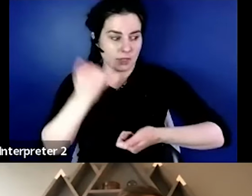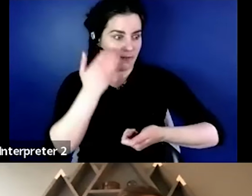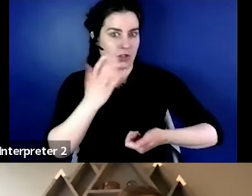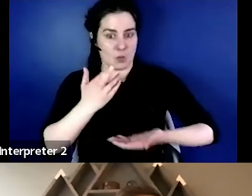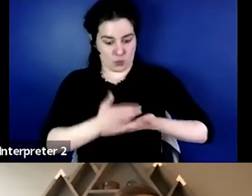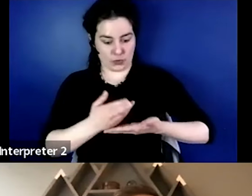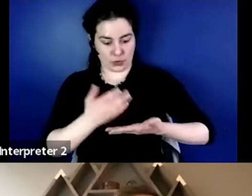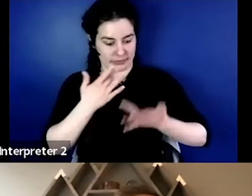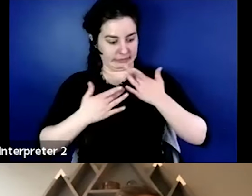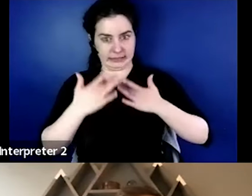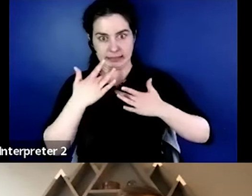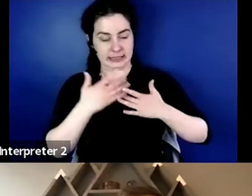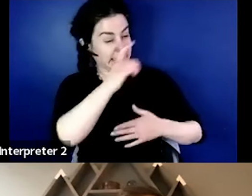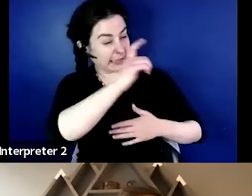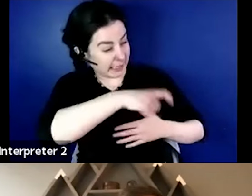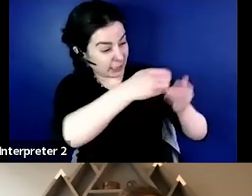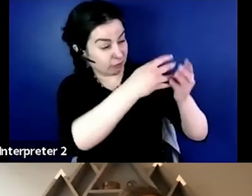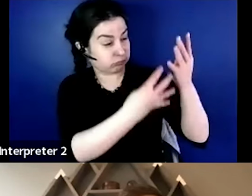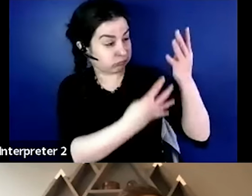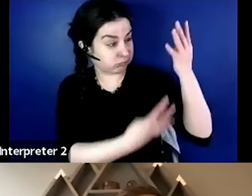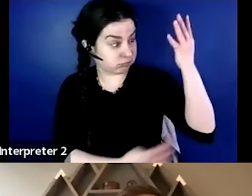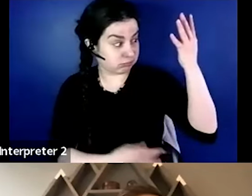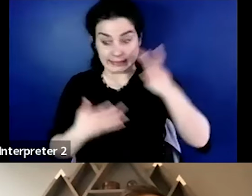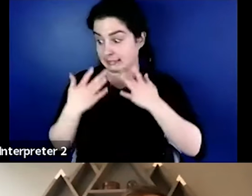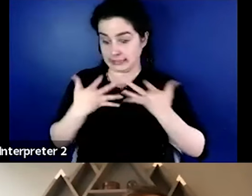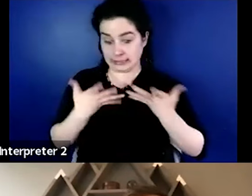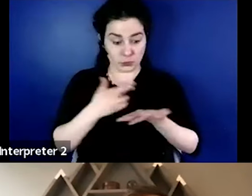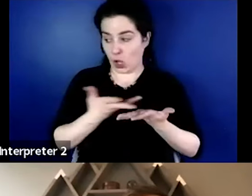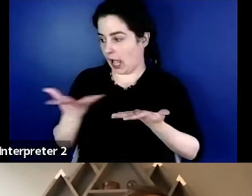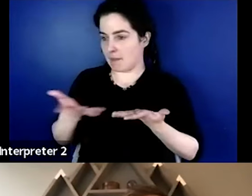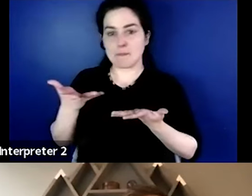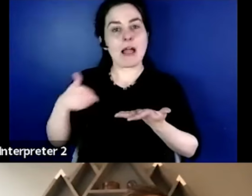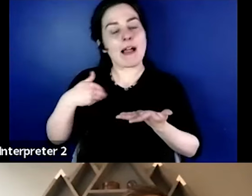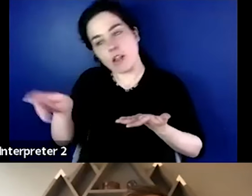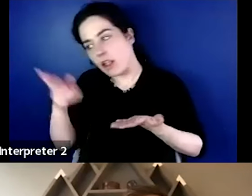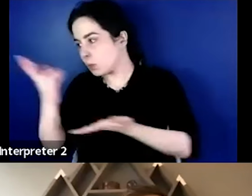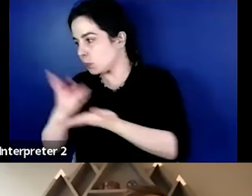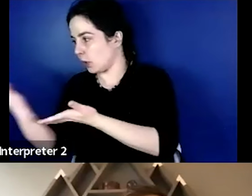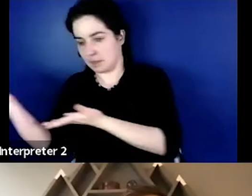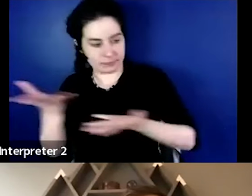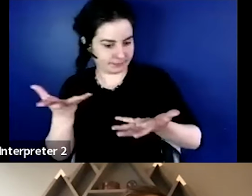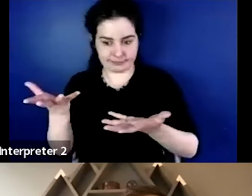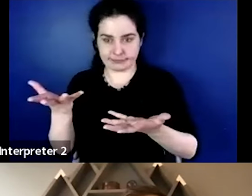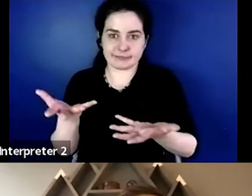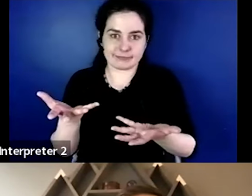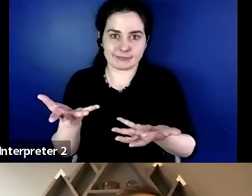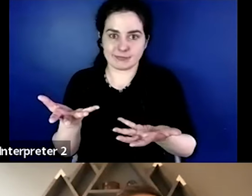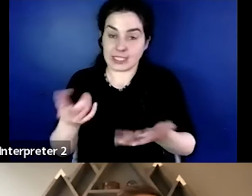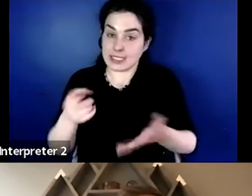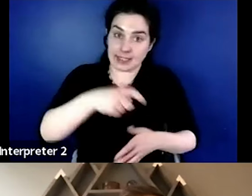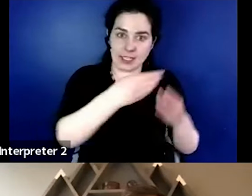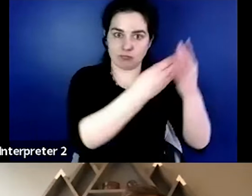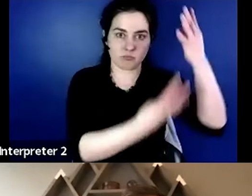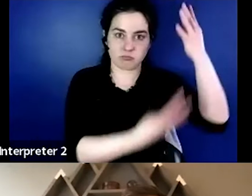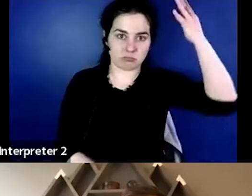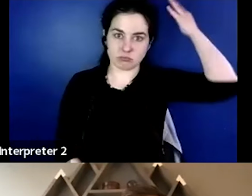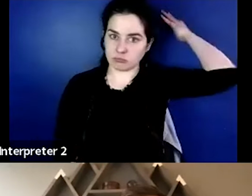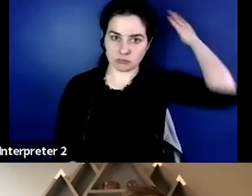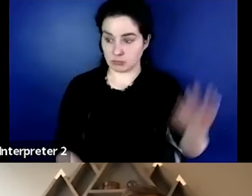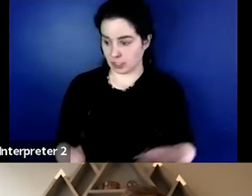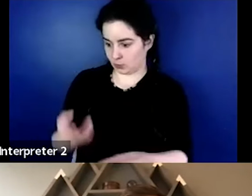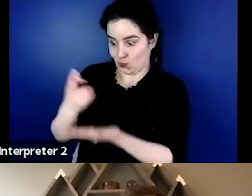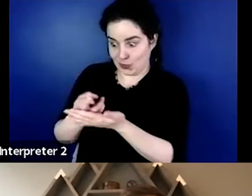mean, it is a huge need. It's you know, endless, and we have very finite resources. So what better way